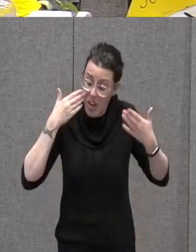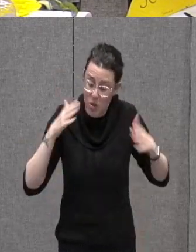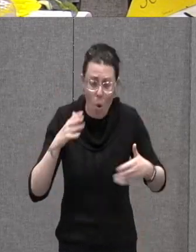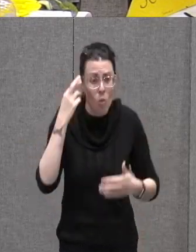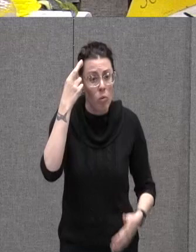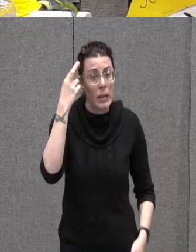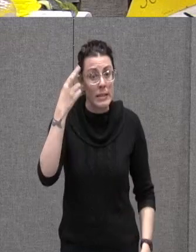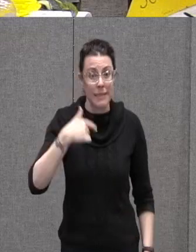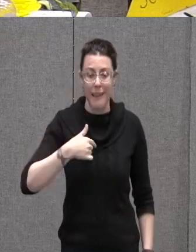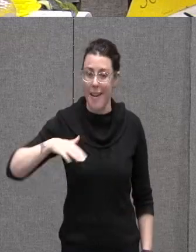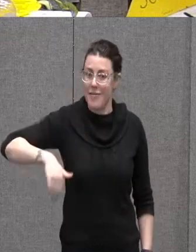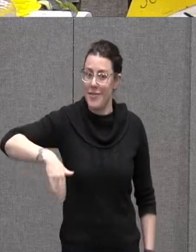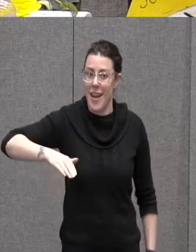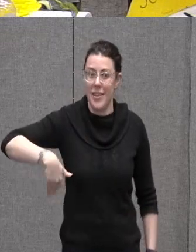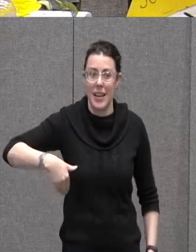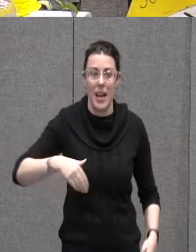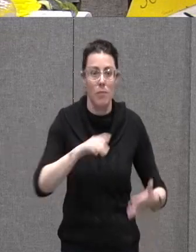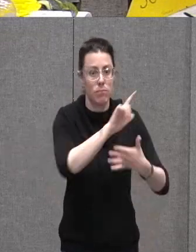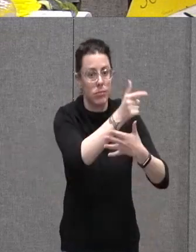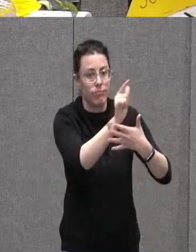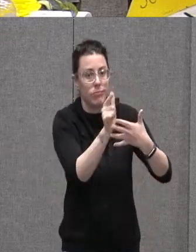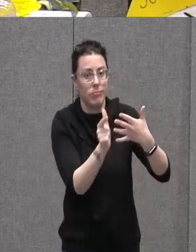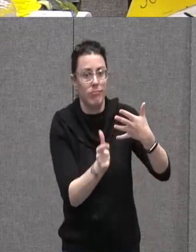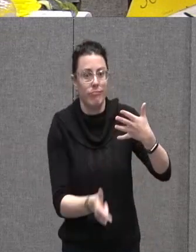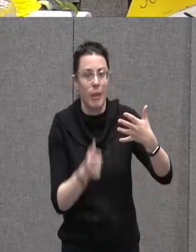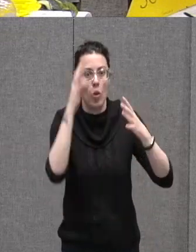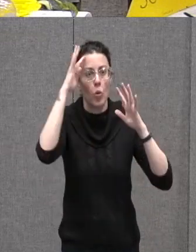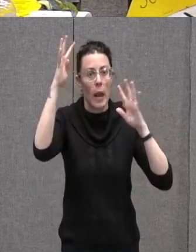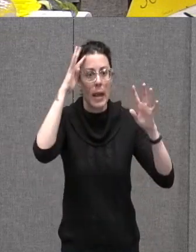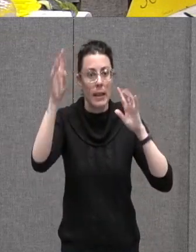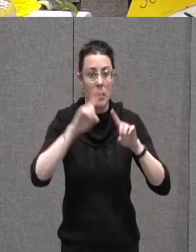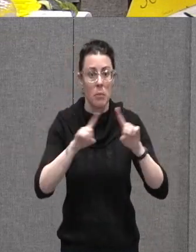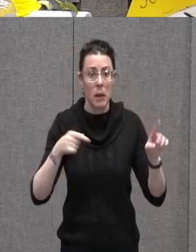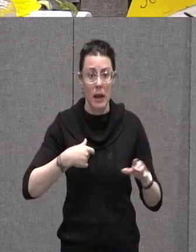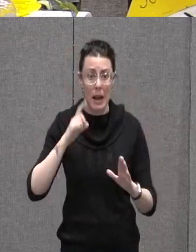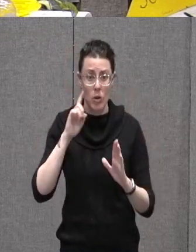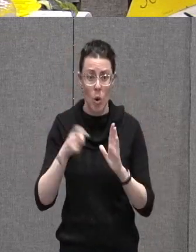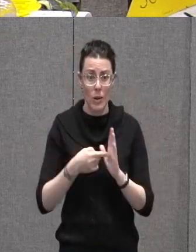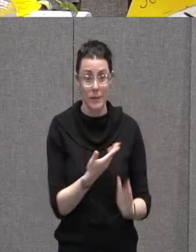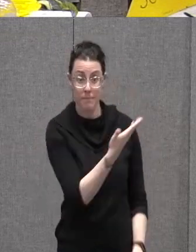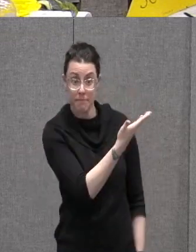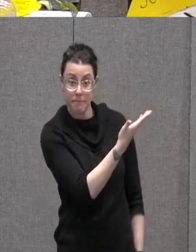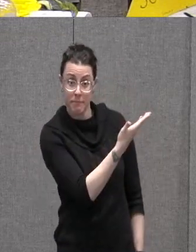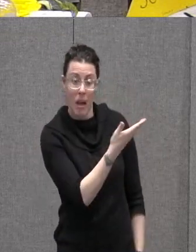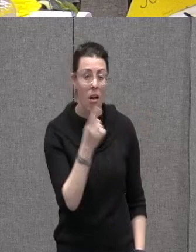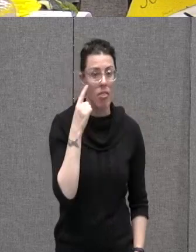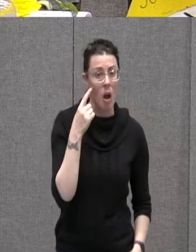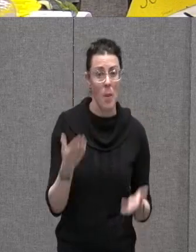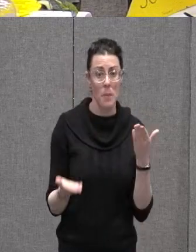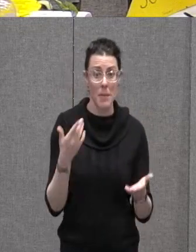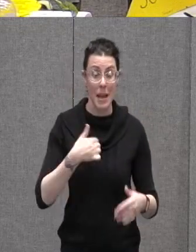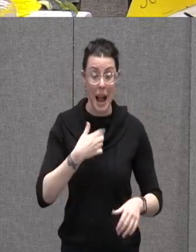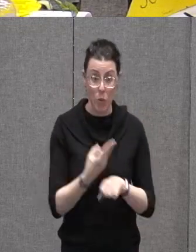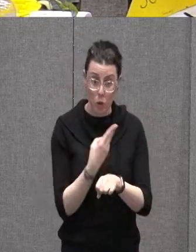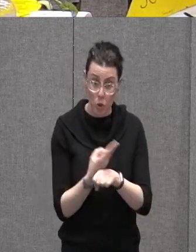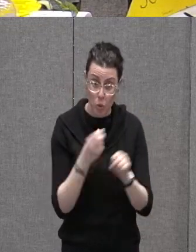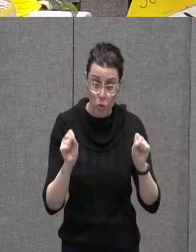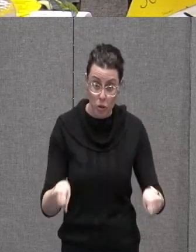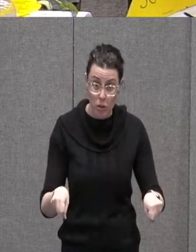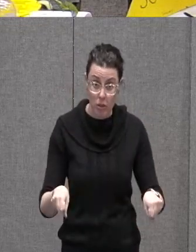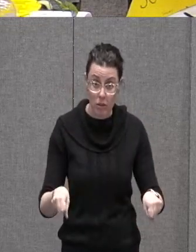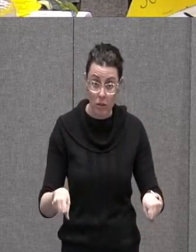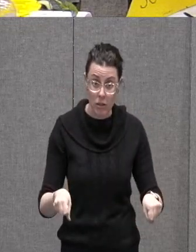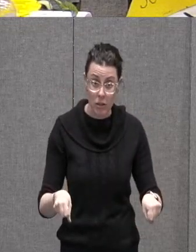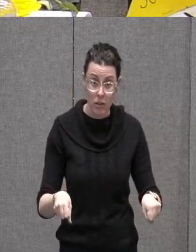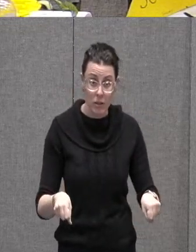I don't have my mind map yet. But I saw this, so this could be possibly be something I could use. I do like the way it looks, Yeah. and it has